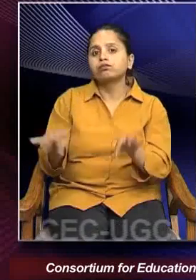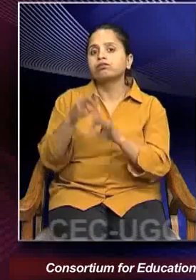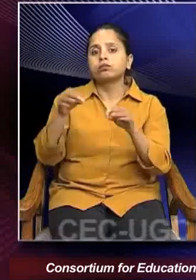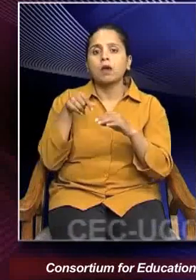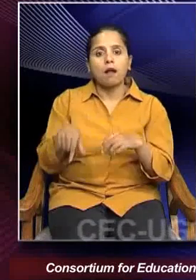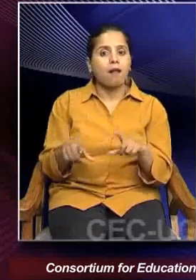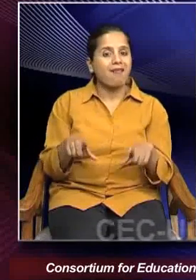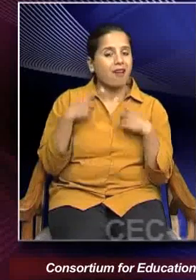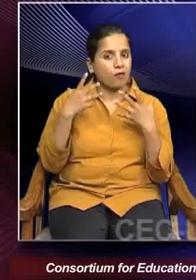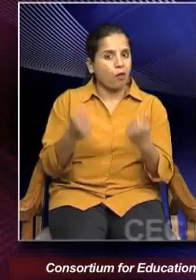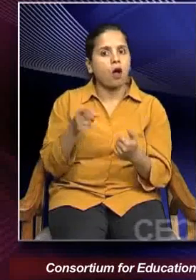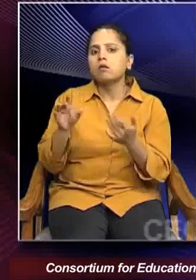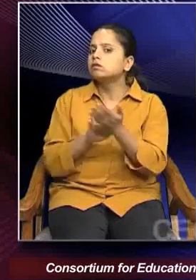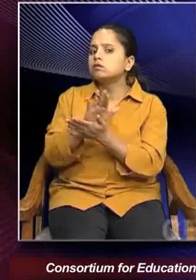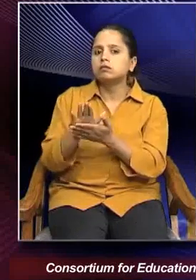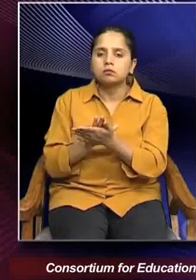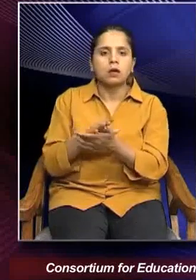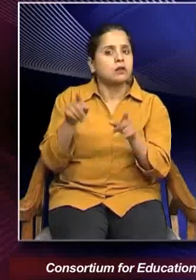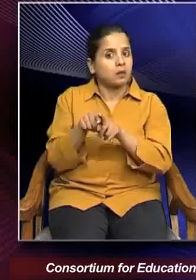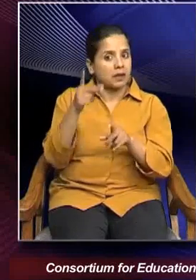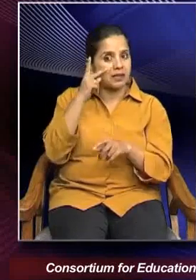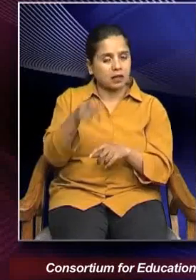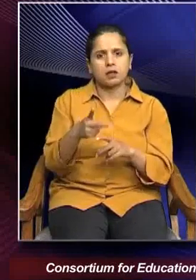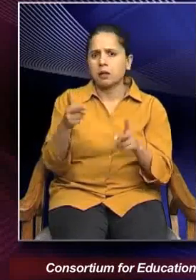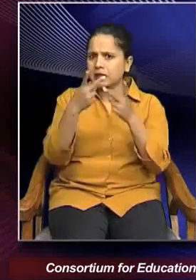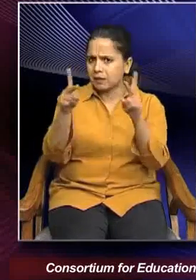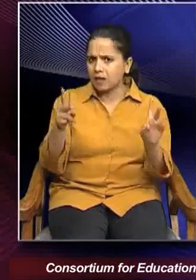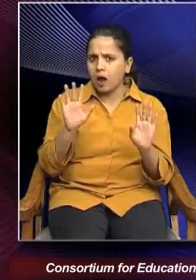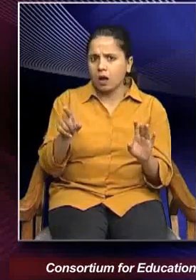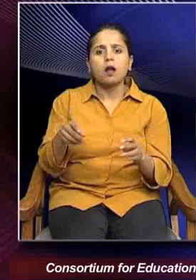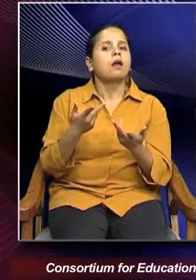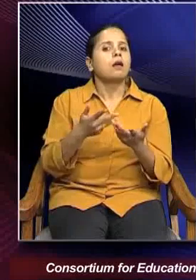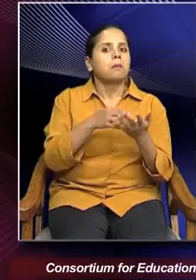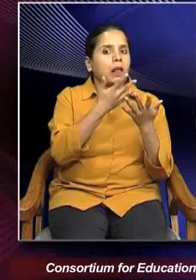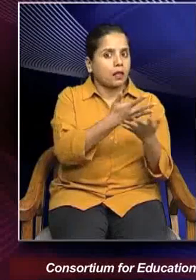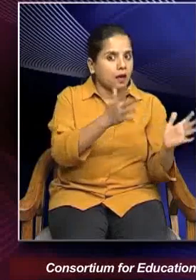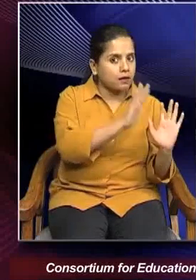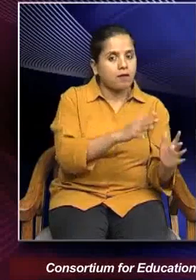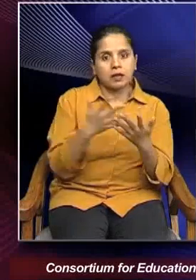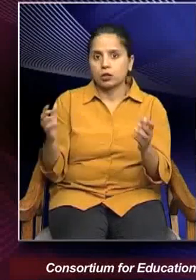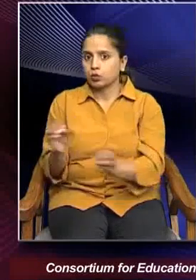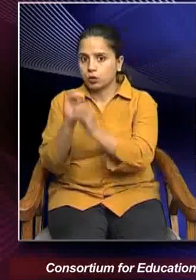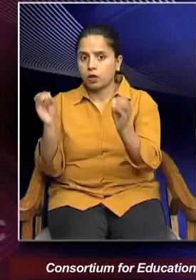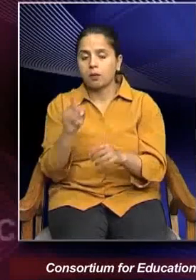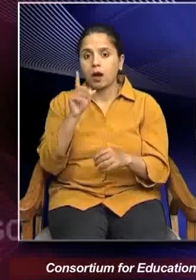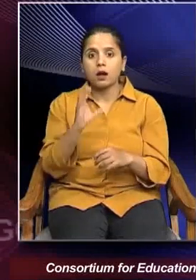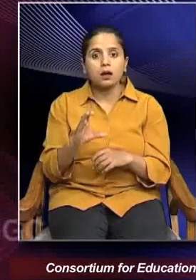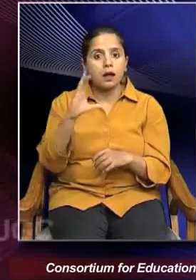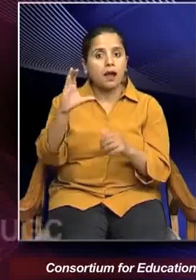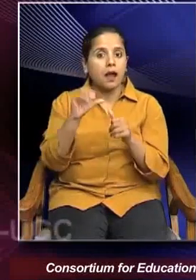available to them. And therefore, even though there are differences in their material circumstances, but as far as their capacity